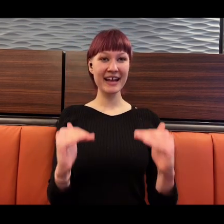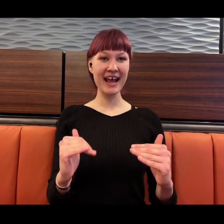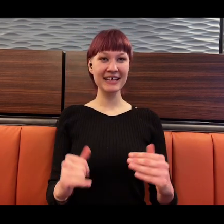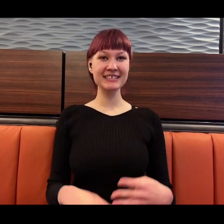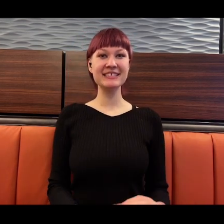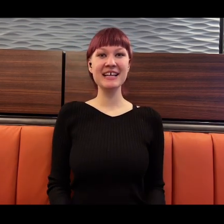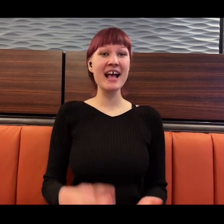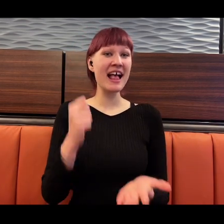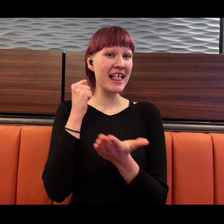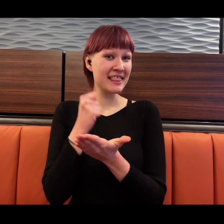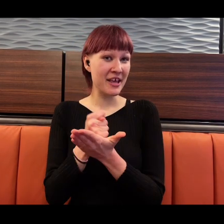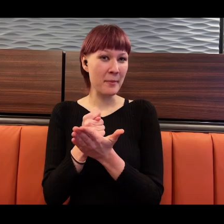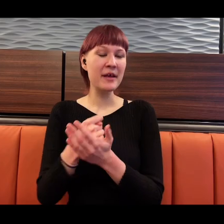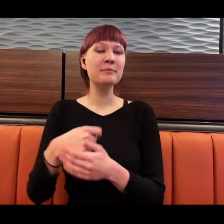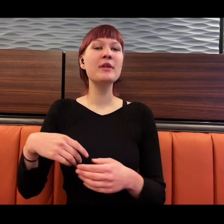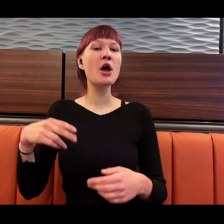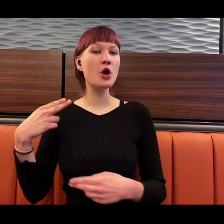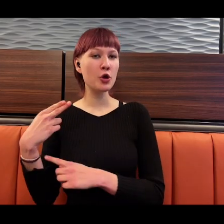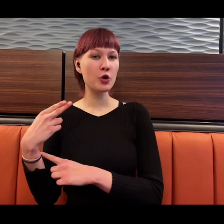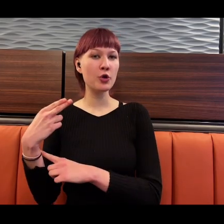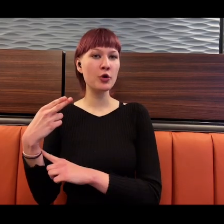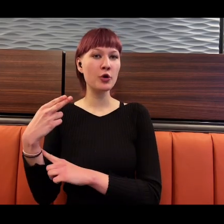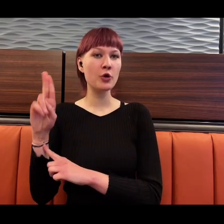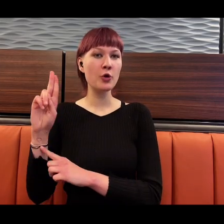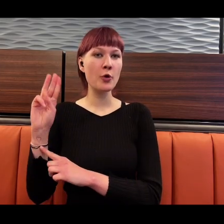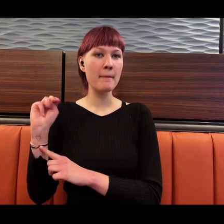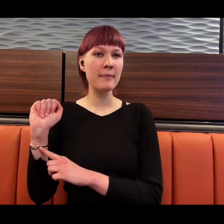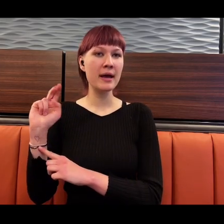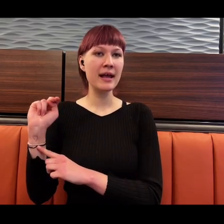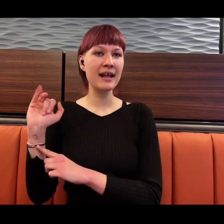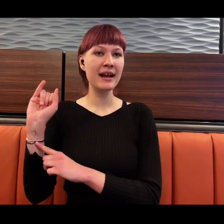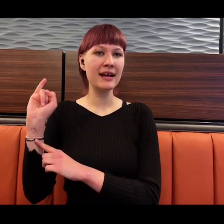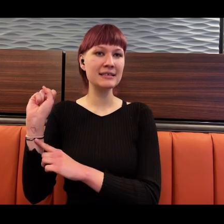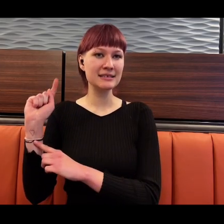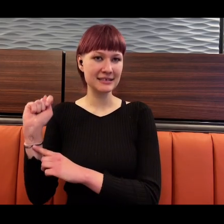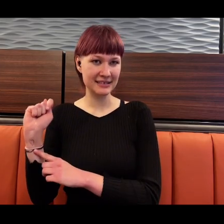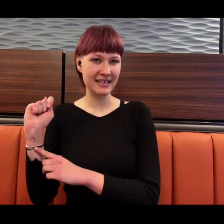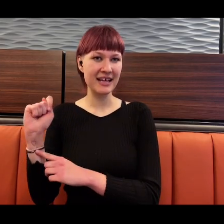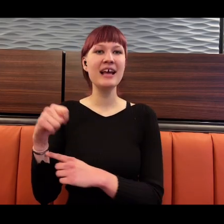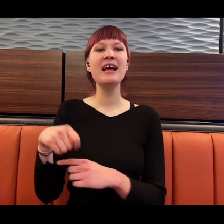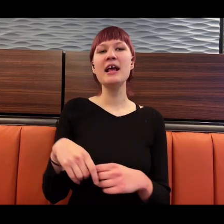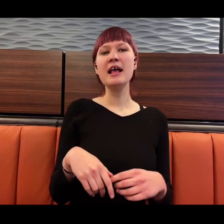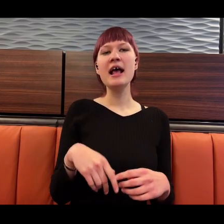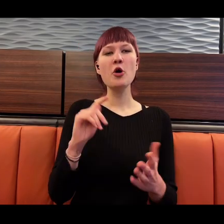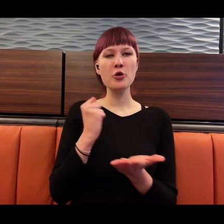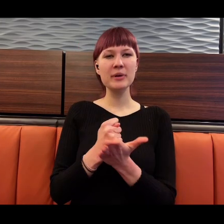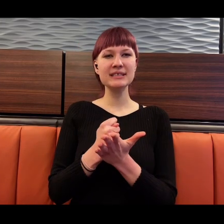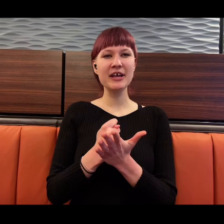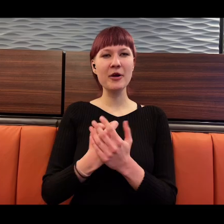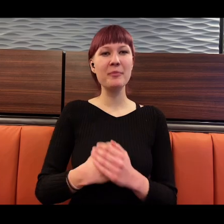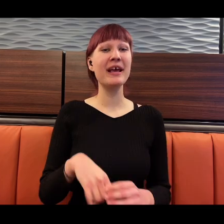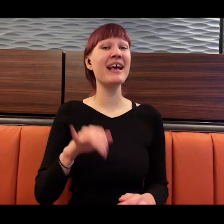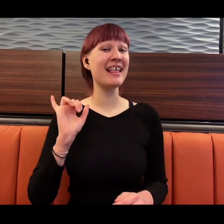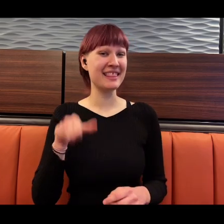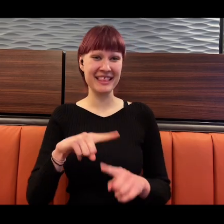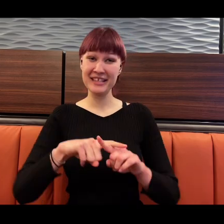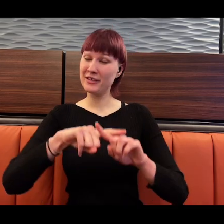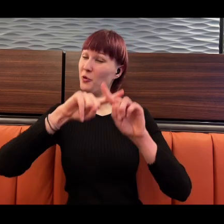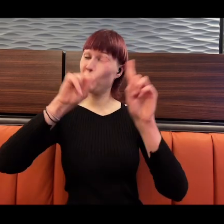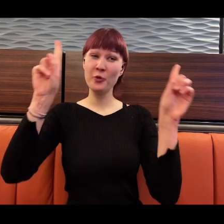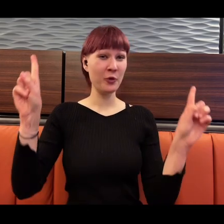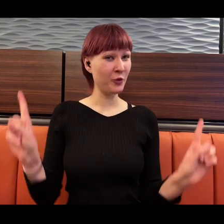is about as different as psychotherapy as you can get. Humanist therapy focuses on the positive aspects of being